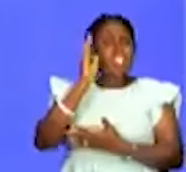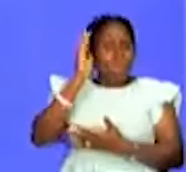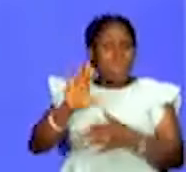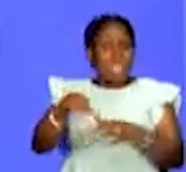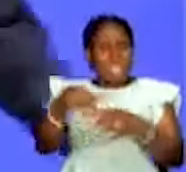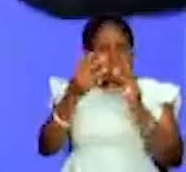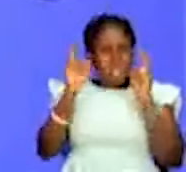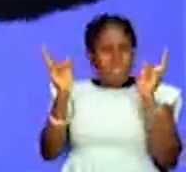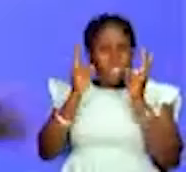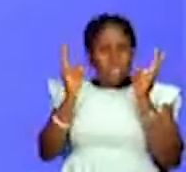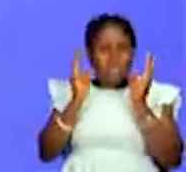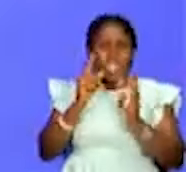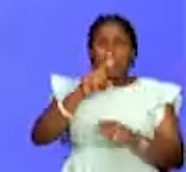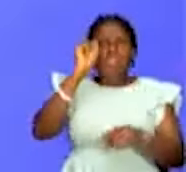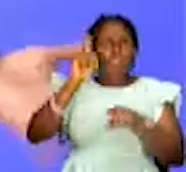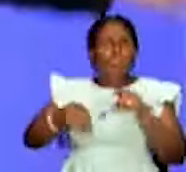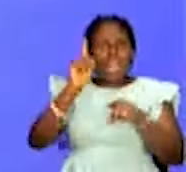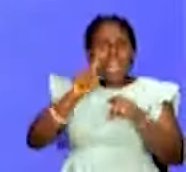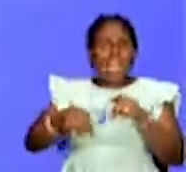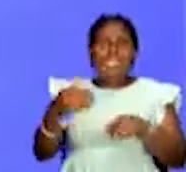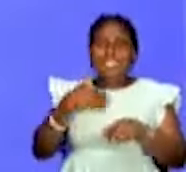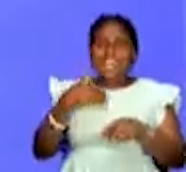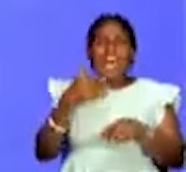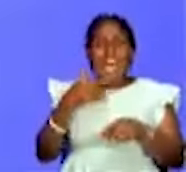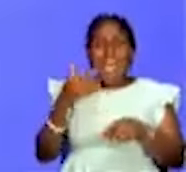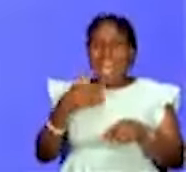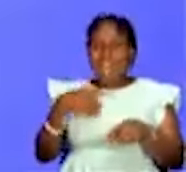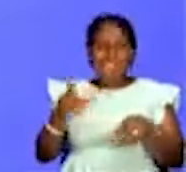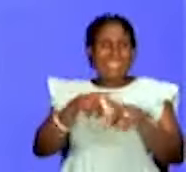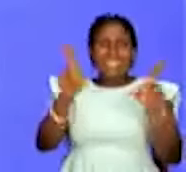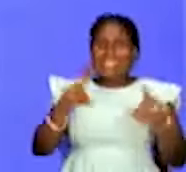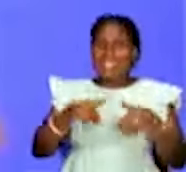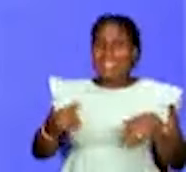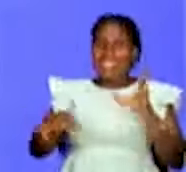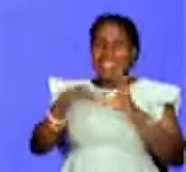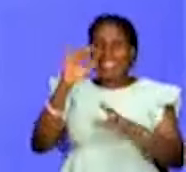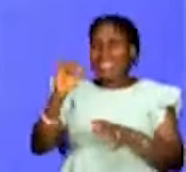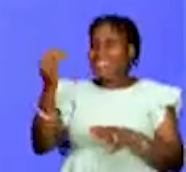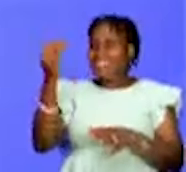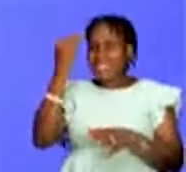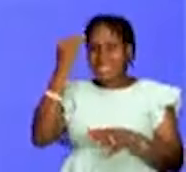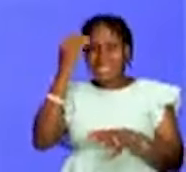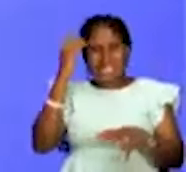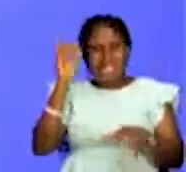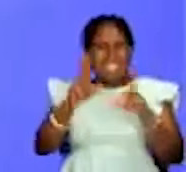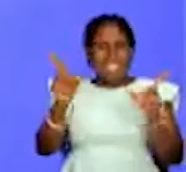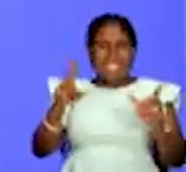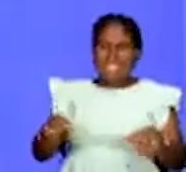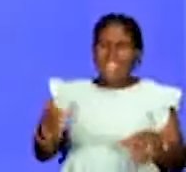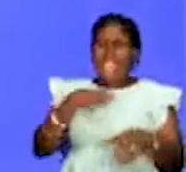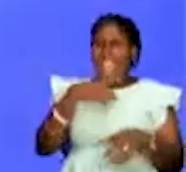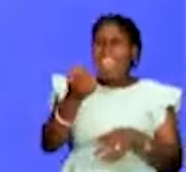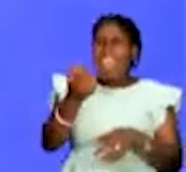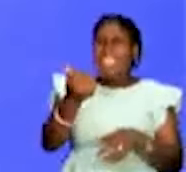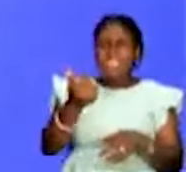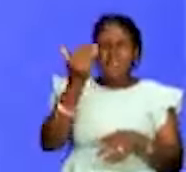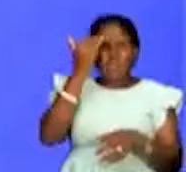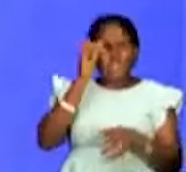have random spiritual knowledge, a mix of culture, wise sayings, and a little of Bible, and you want exploits.